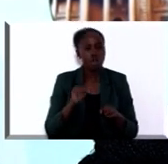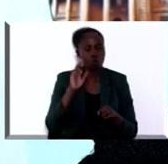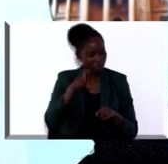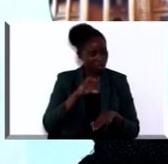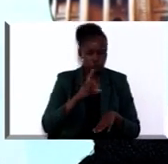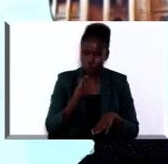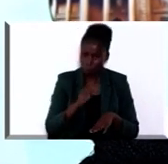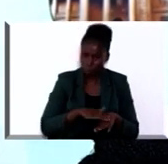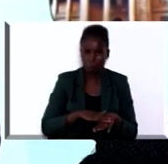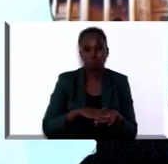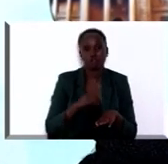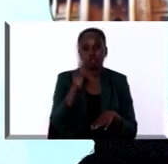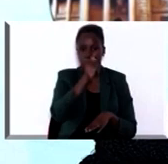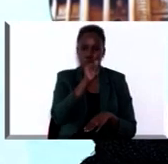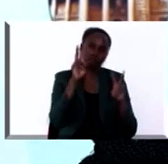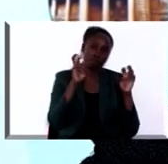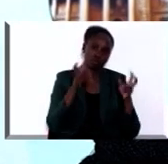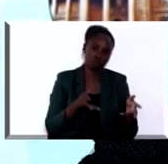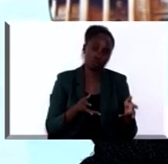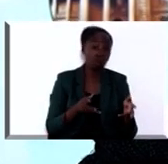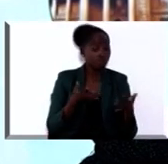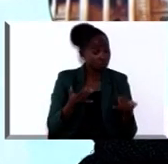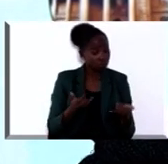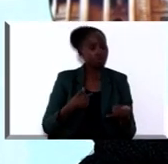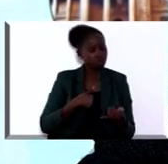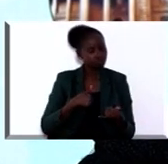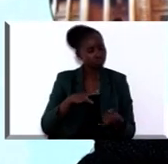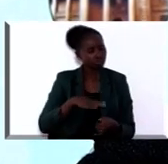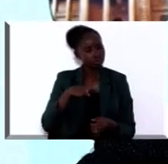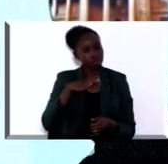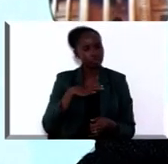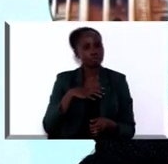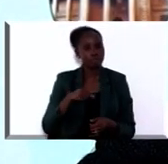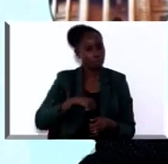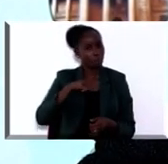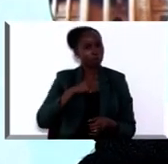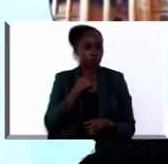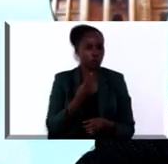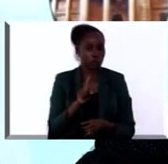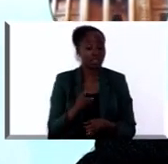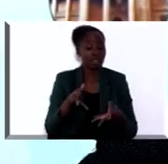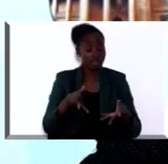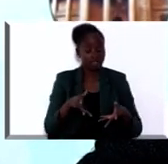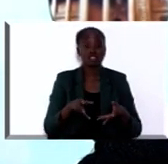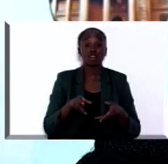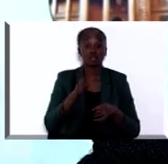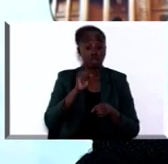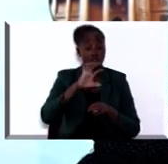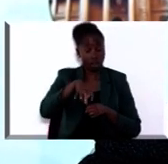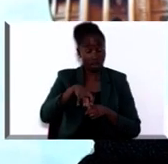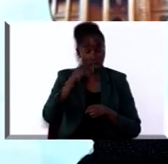crime. And today, I am proud to announce that the provincial government says we are going to do